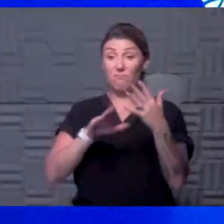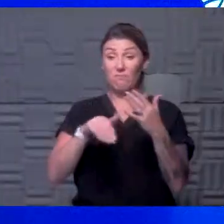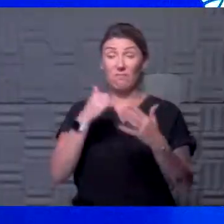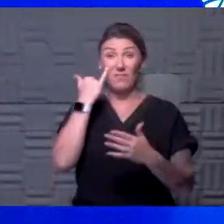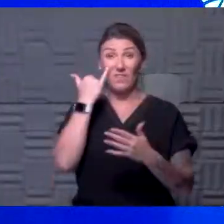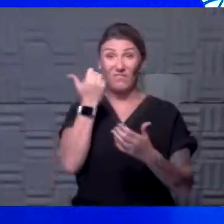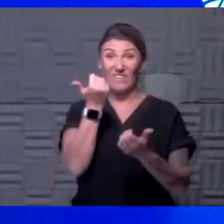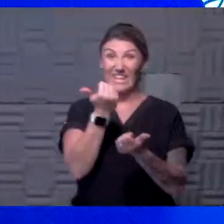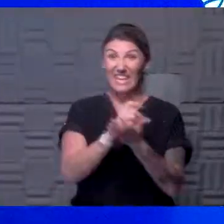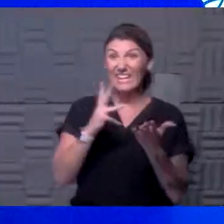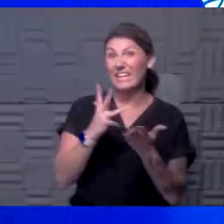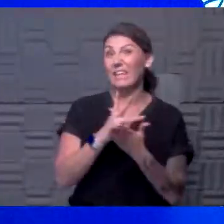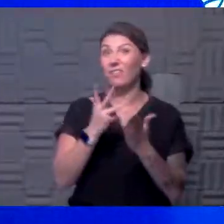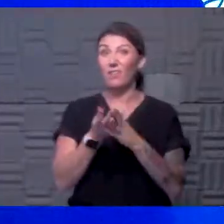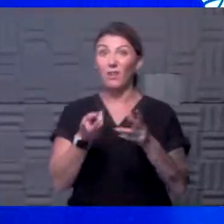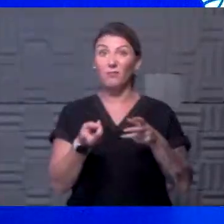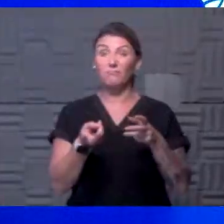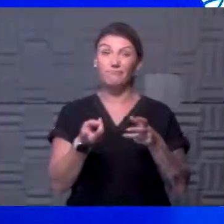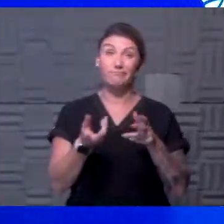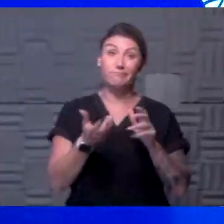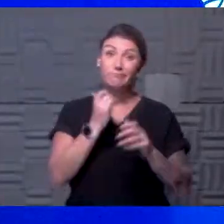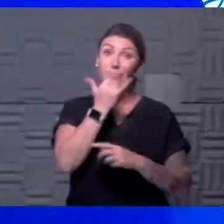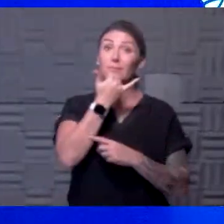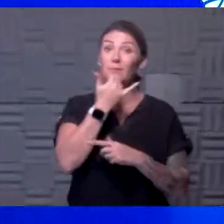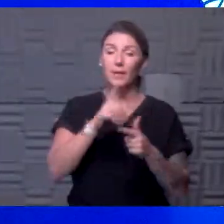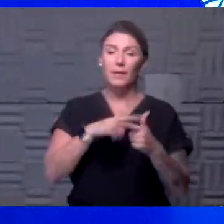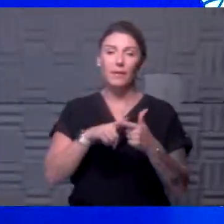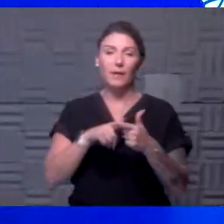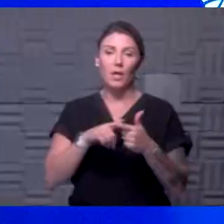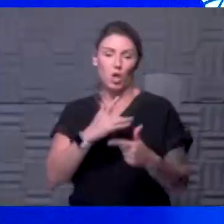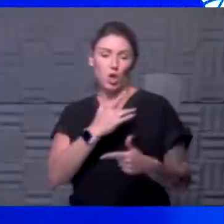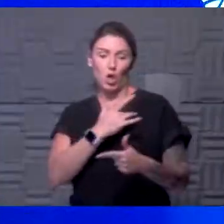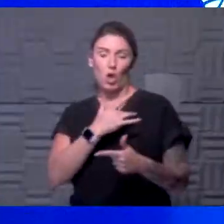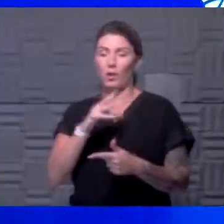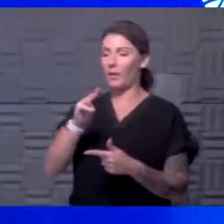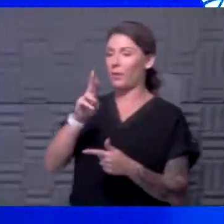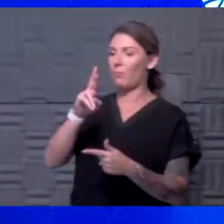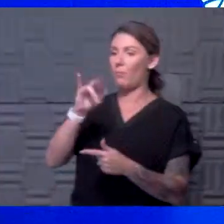those things go awry, then you have to have a cardiac MRI, and that helps us